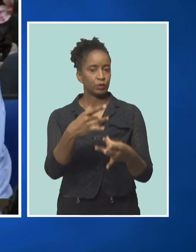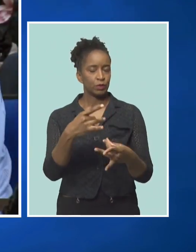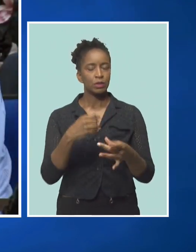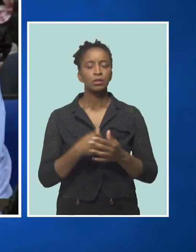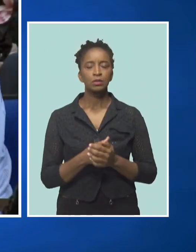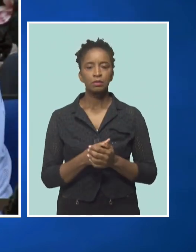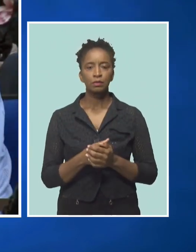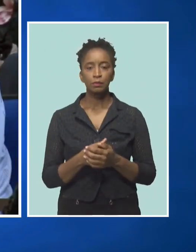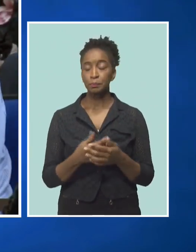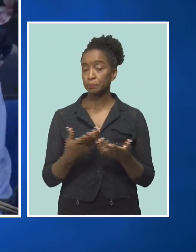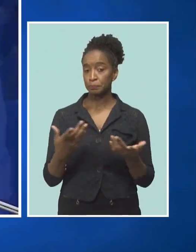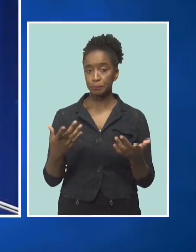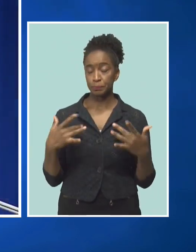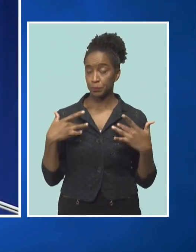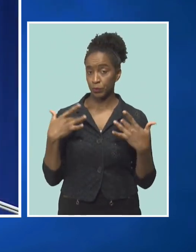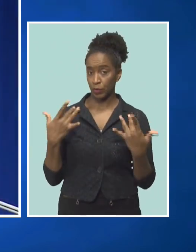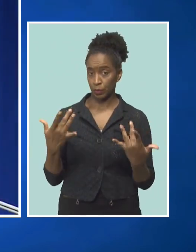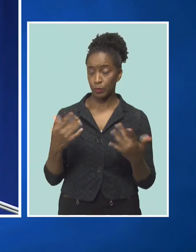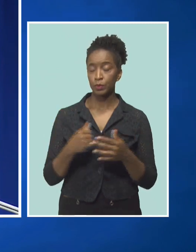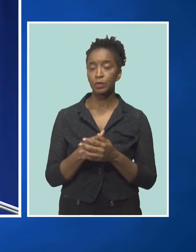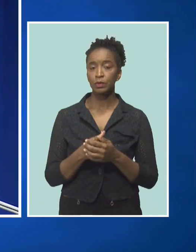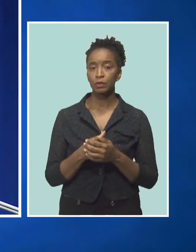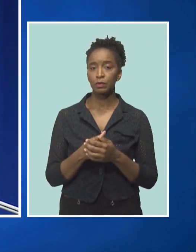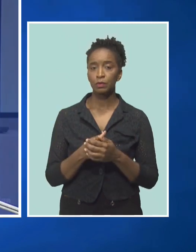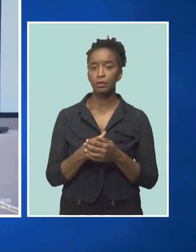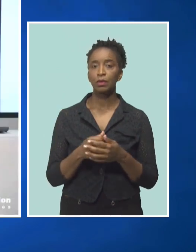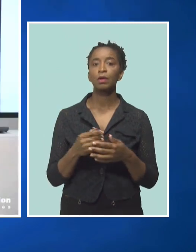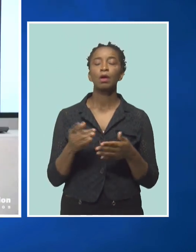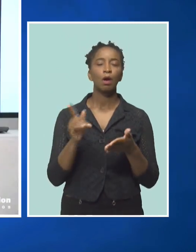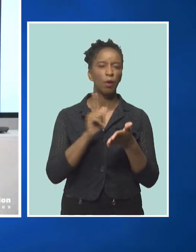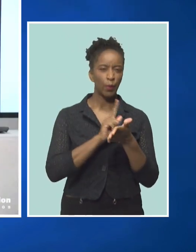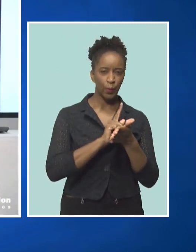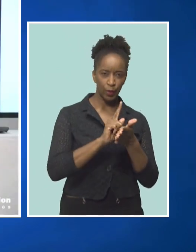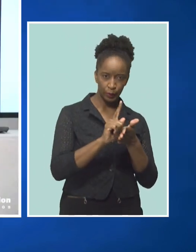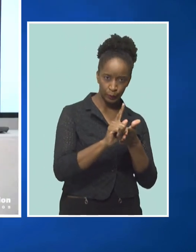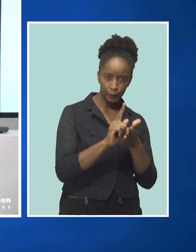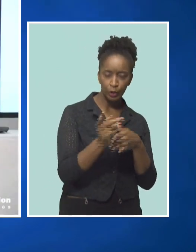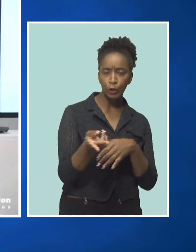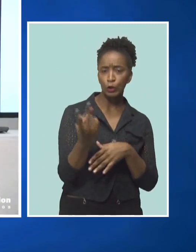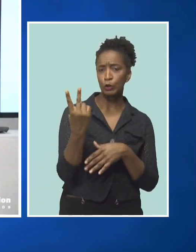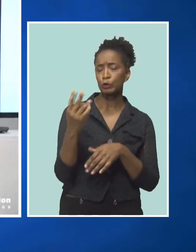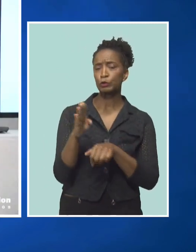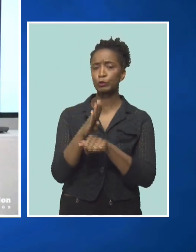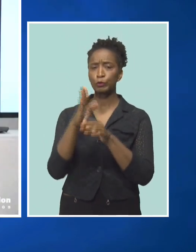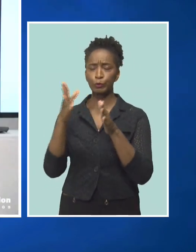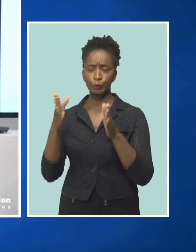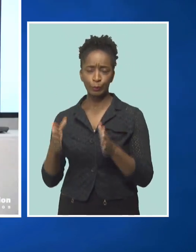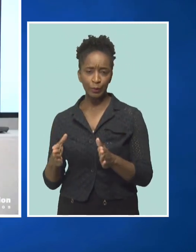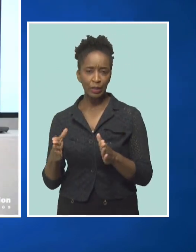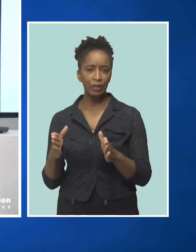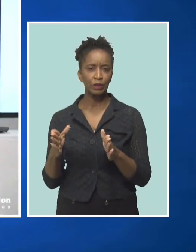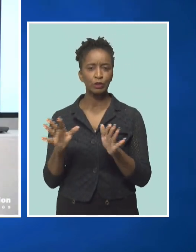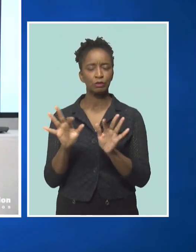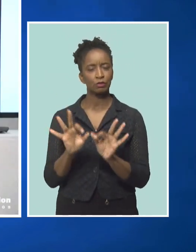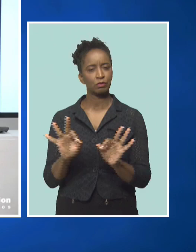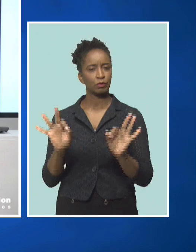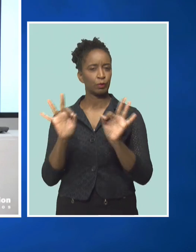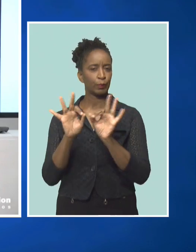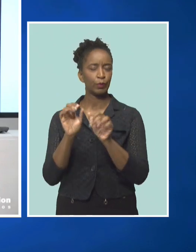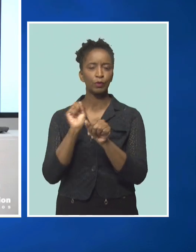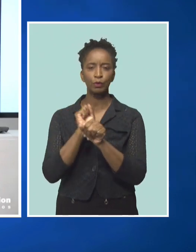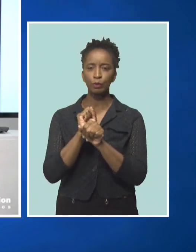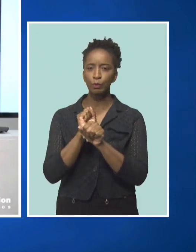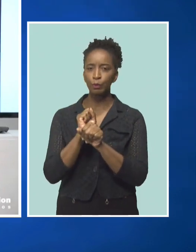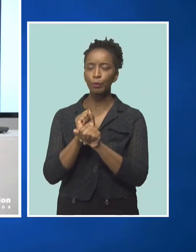the fact that in just over a week, 2 eminent Barbadians who made their mark as historian educators and whose passing has